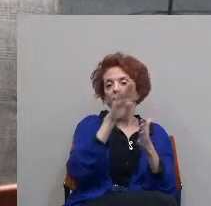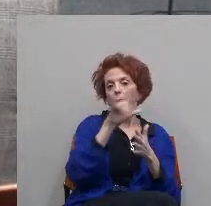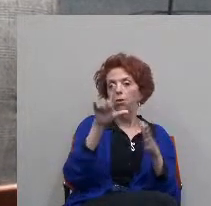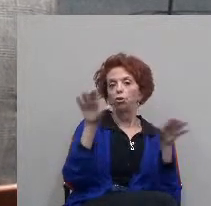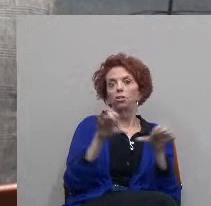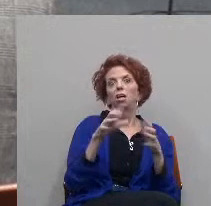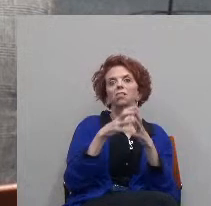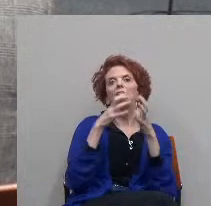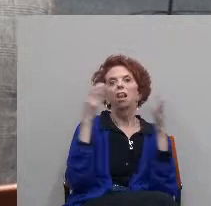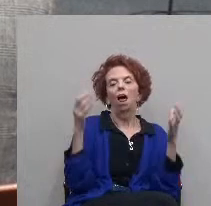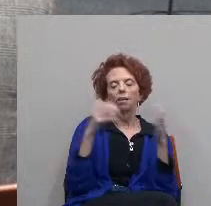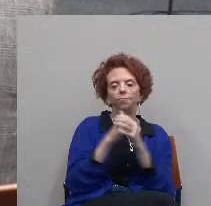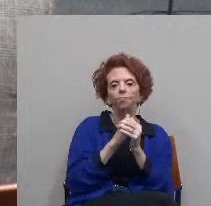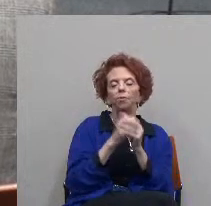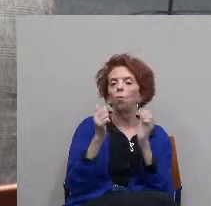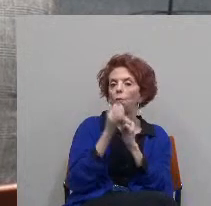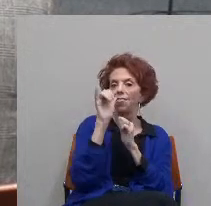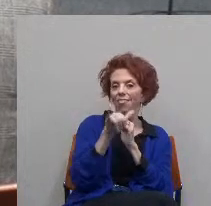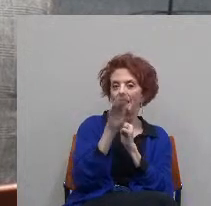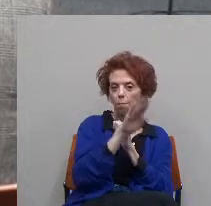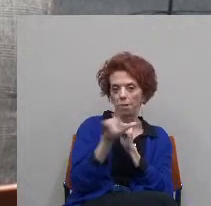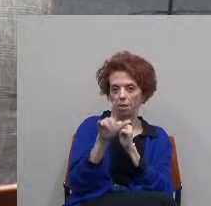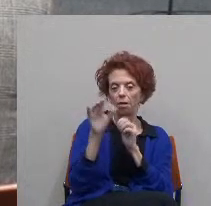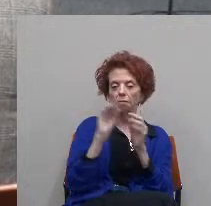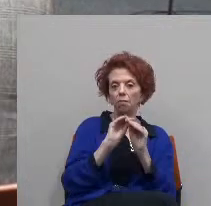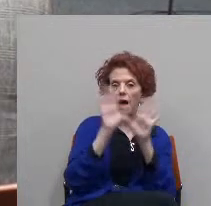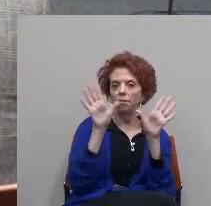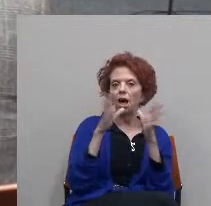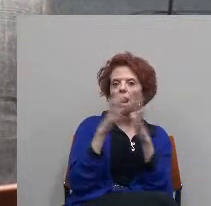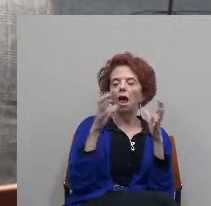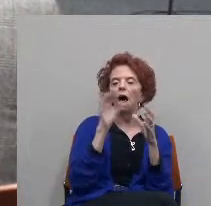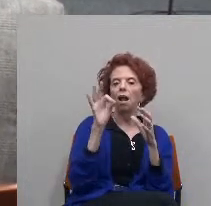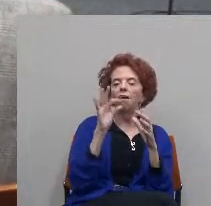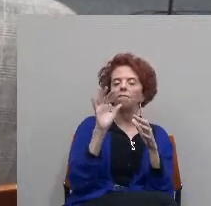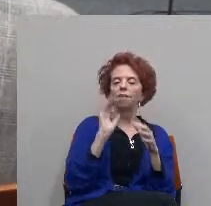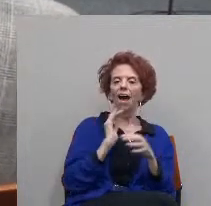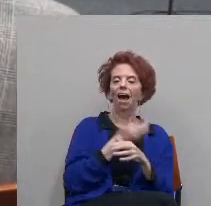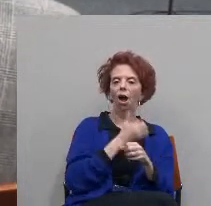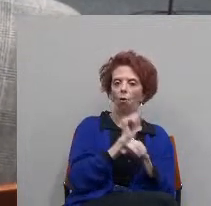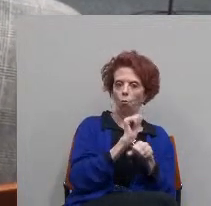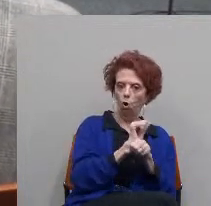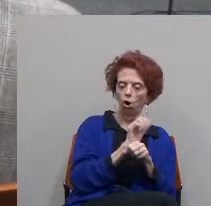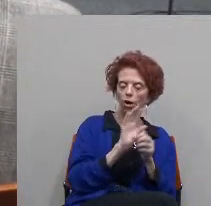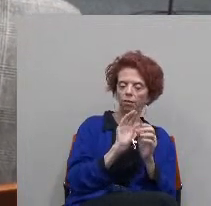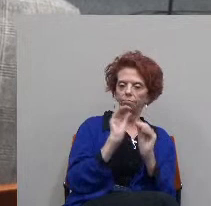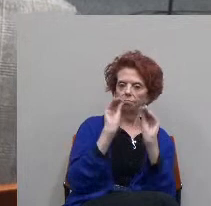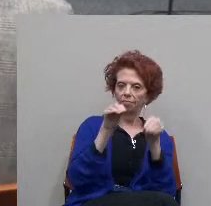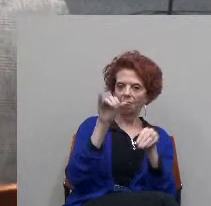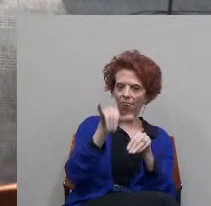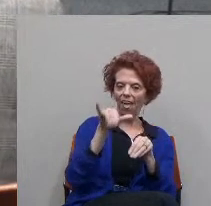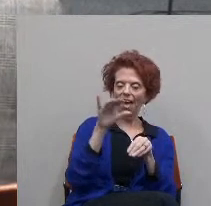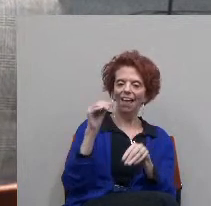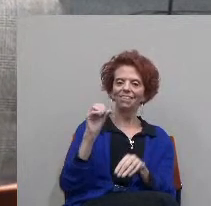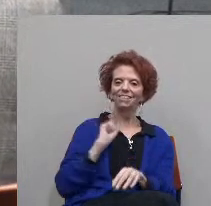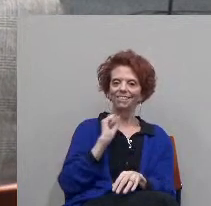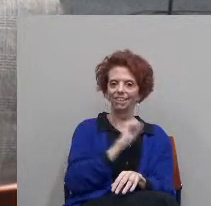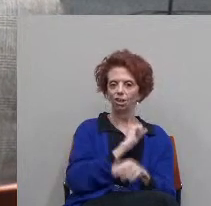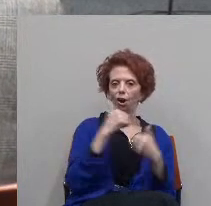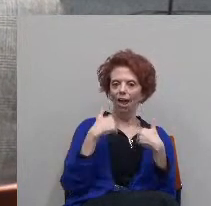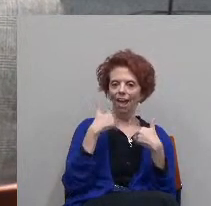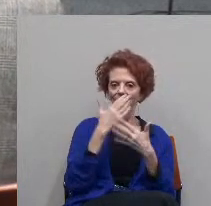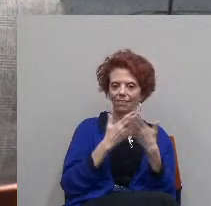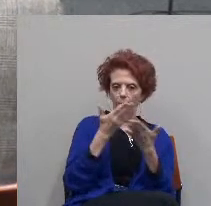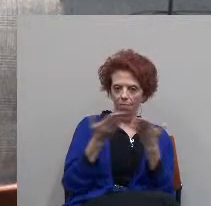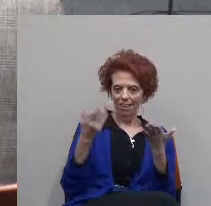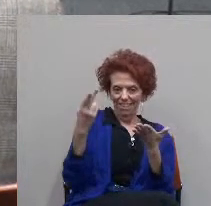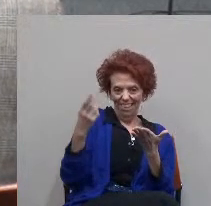a lot. With this bill, obviously there's a lot of our inputs in here, and the senator also had some things that he wanted